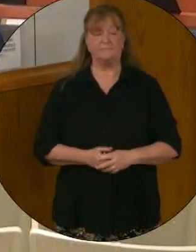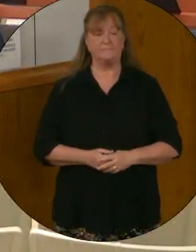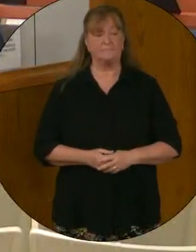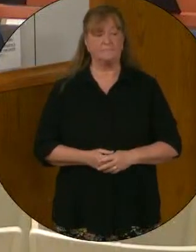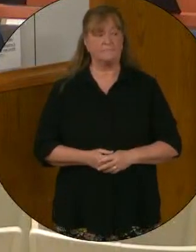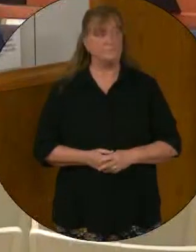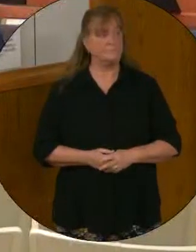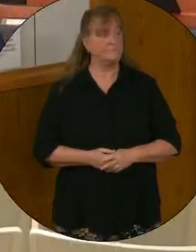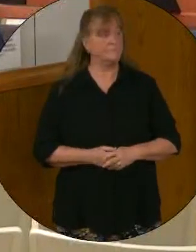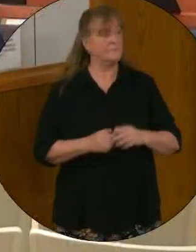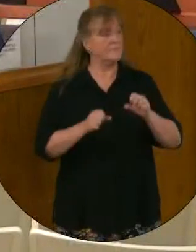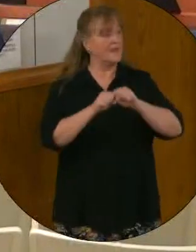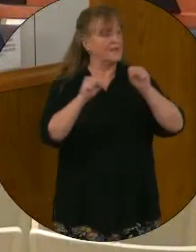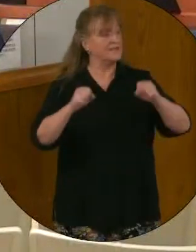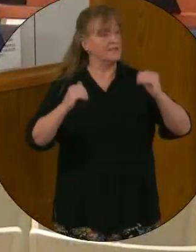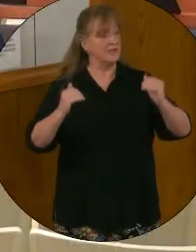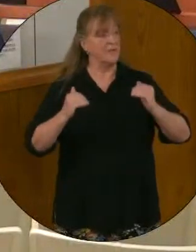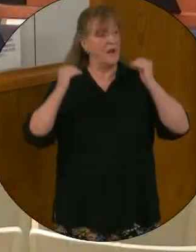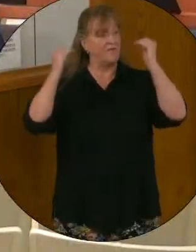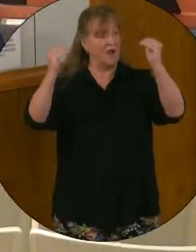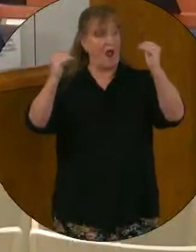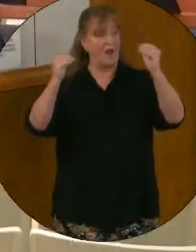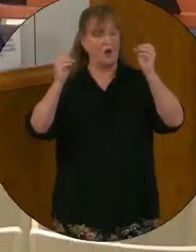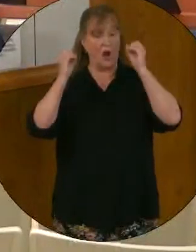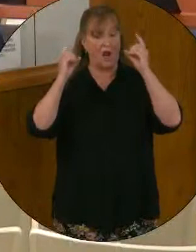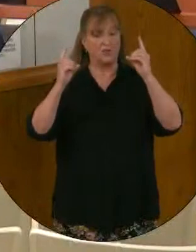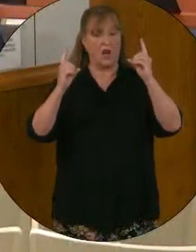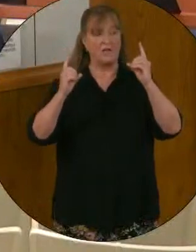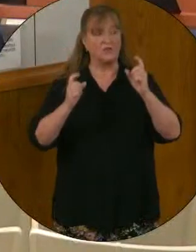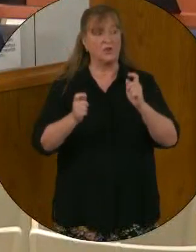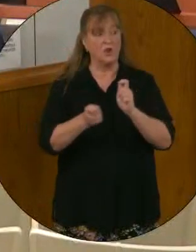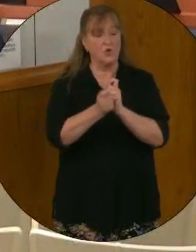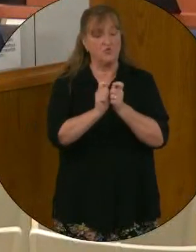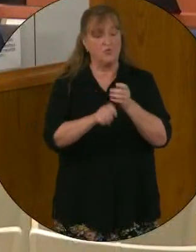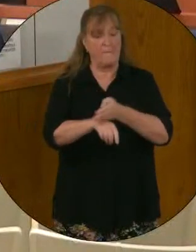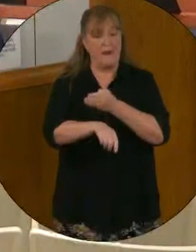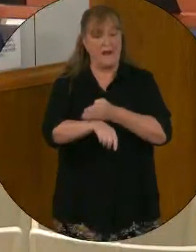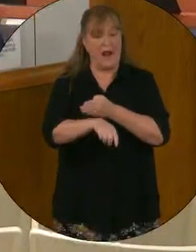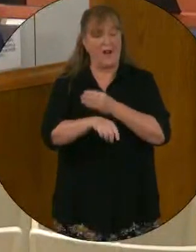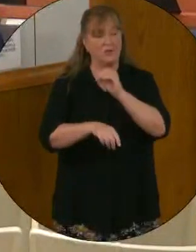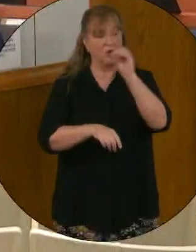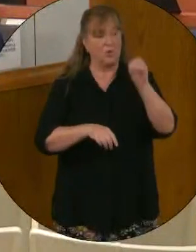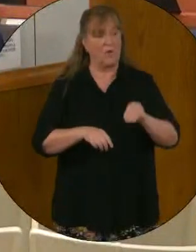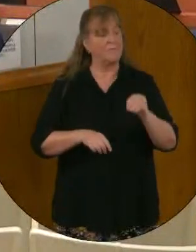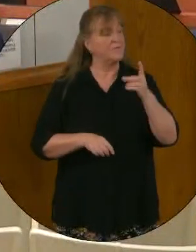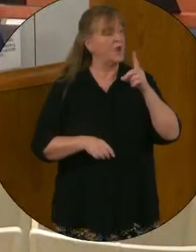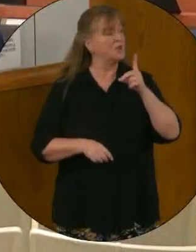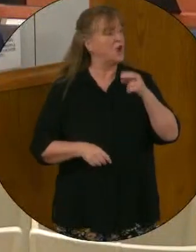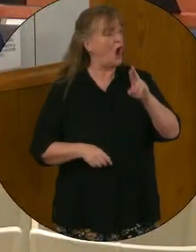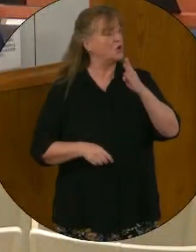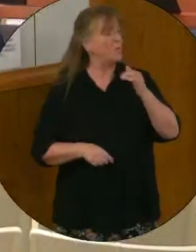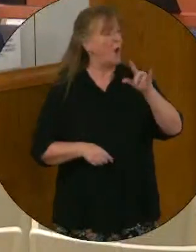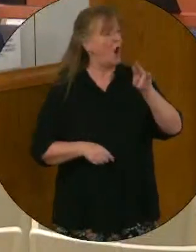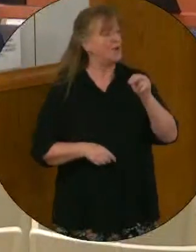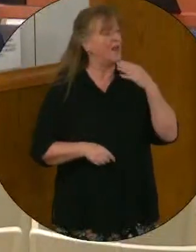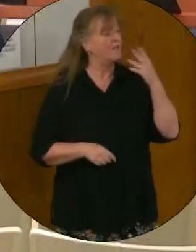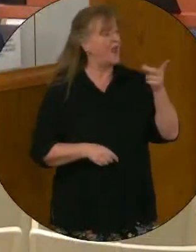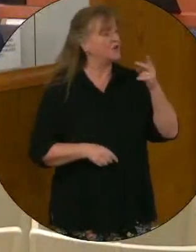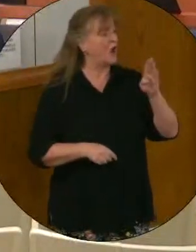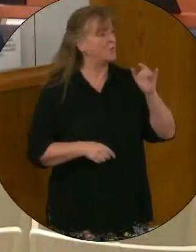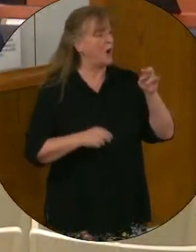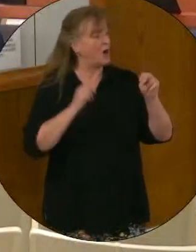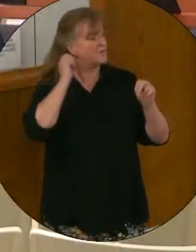Nevada System of Higher Education Remediation Rates. I'm going to move it to Dr. Barton. Thank you, Dr. Barton.